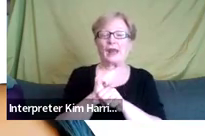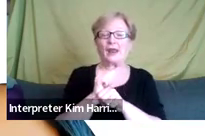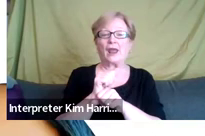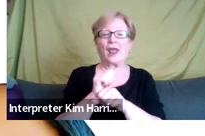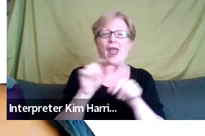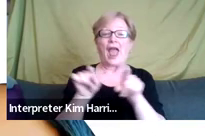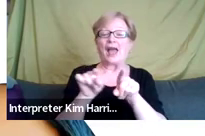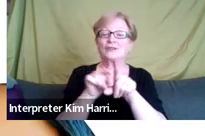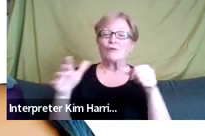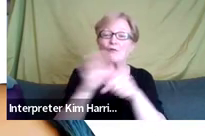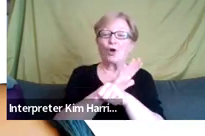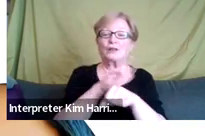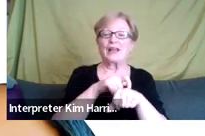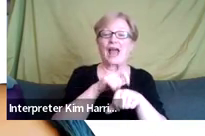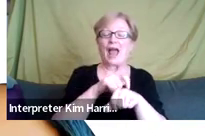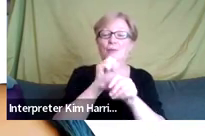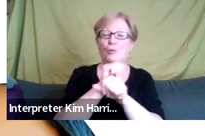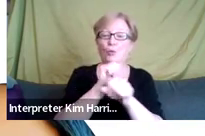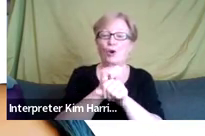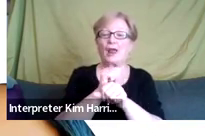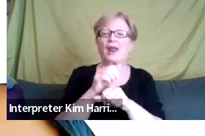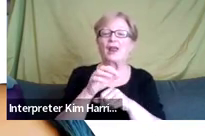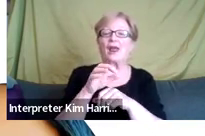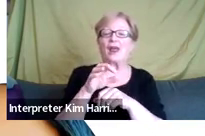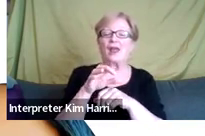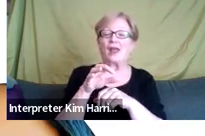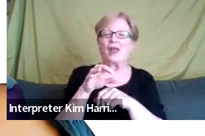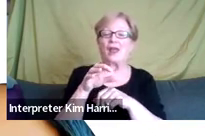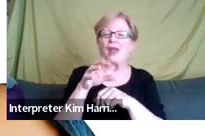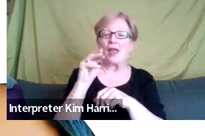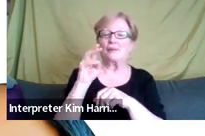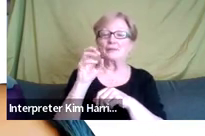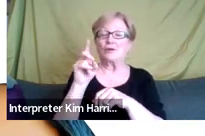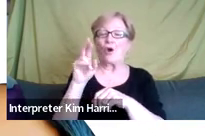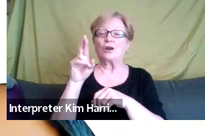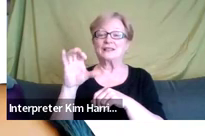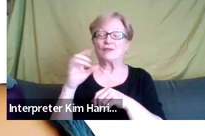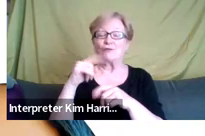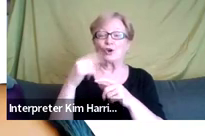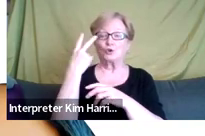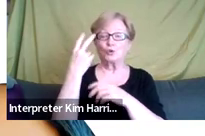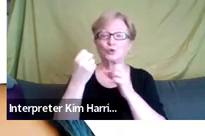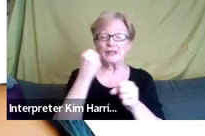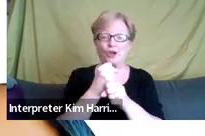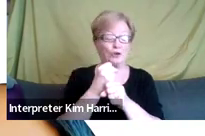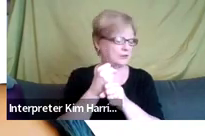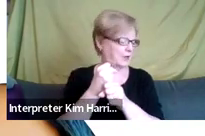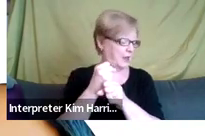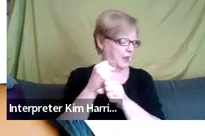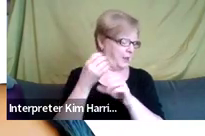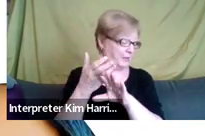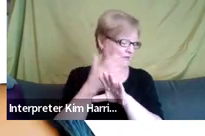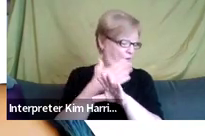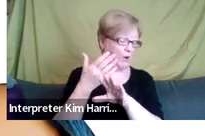a full-time employee at FDRC for 2 years now. Prior to that, I